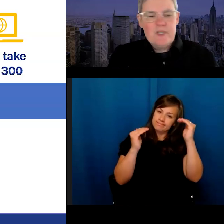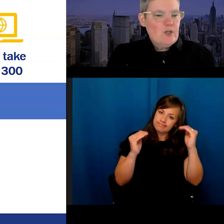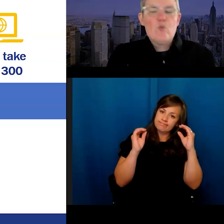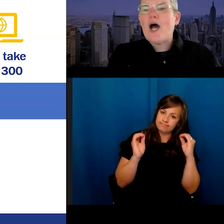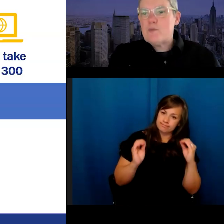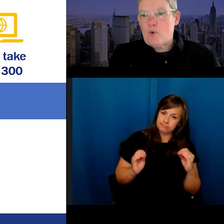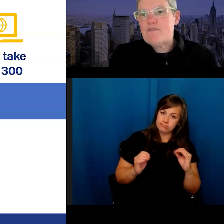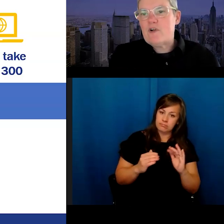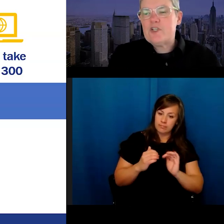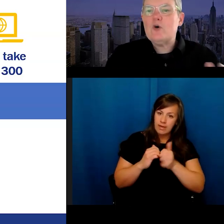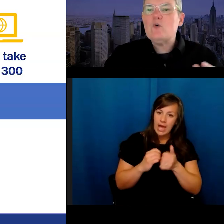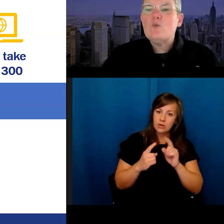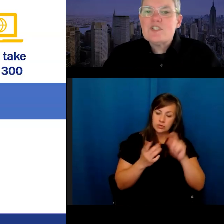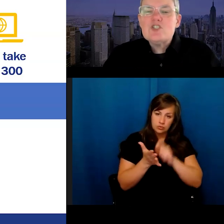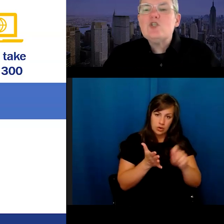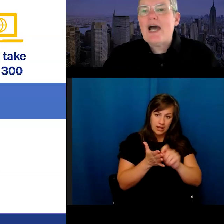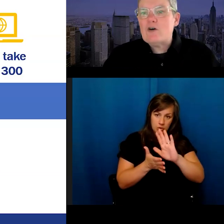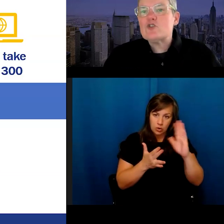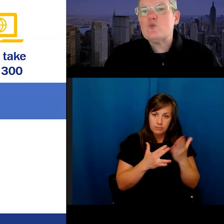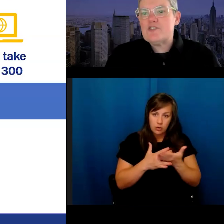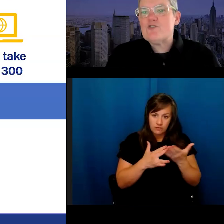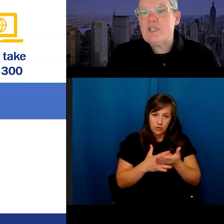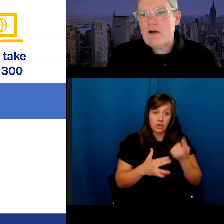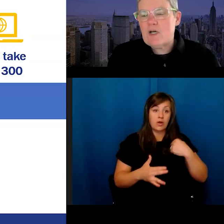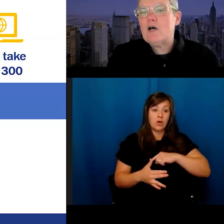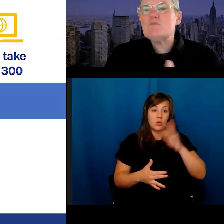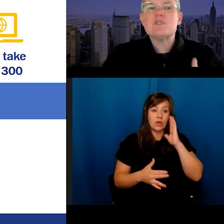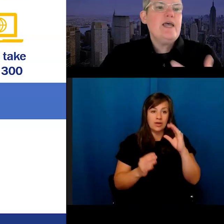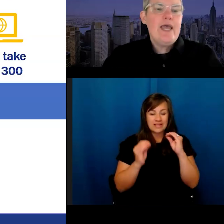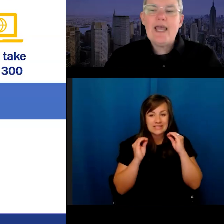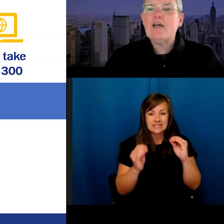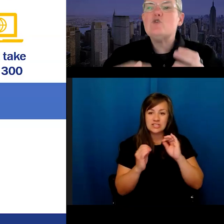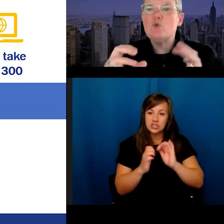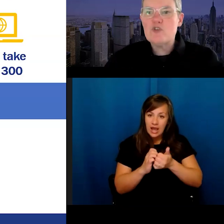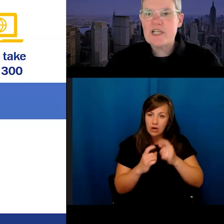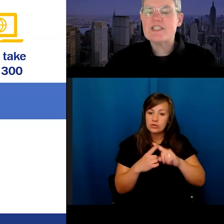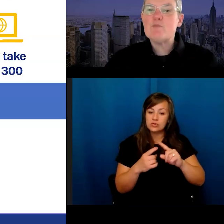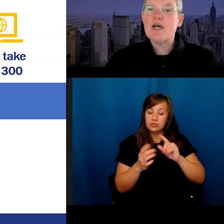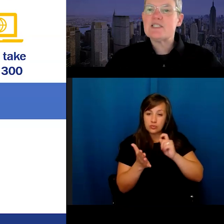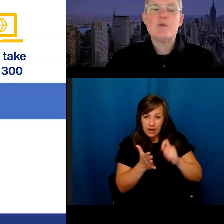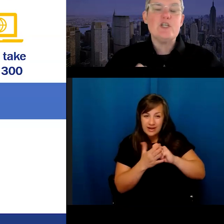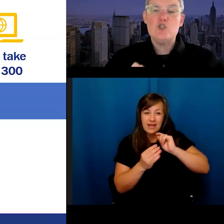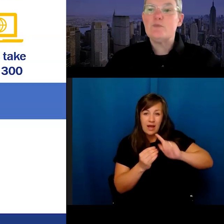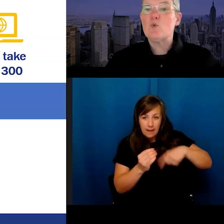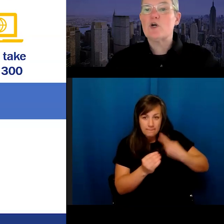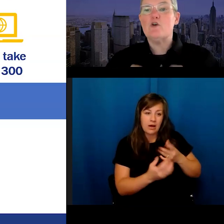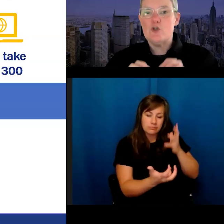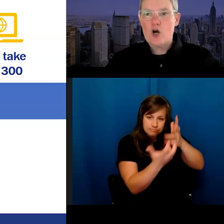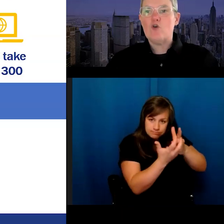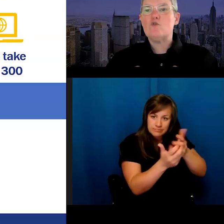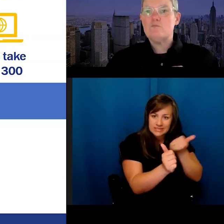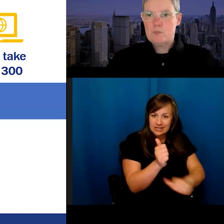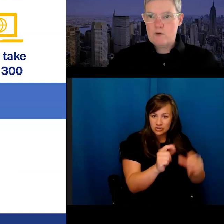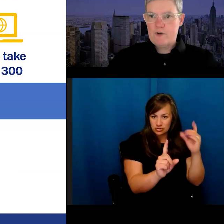of write a portfolio. We're teaching you how to write to the outcomes, and you will do that step by step, and you would be working